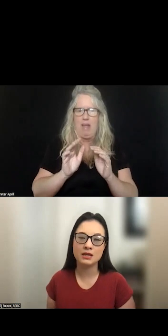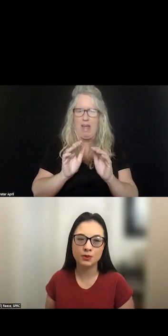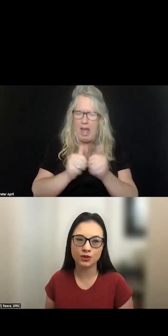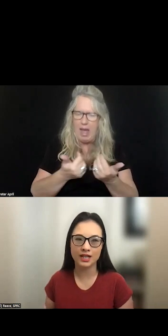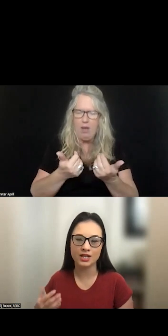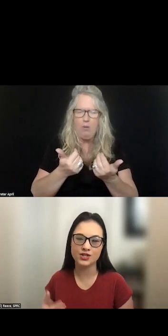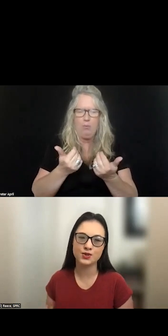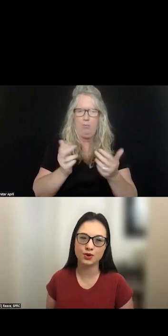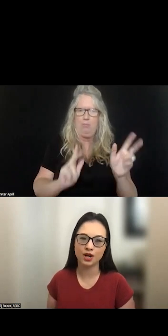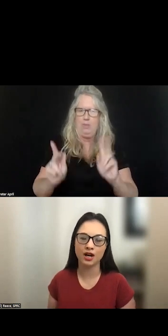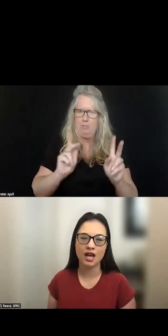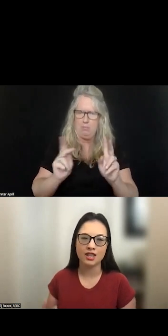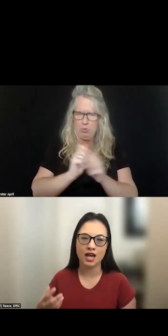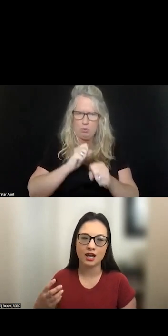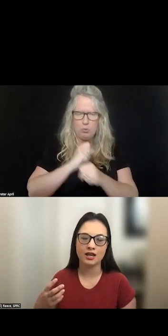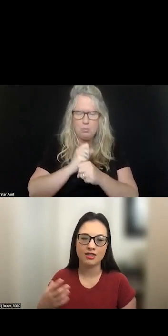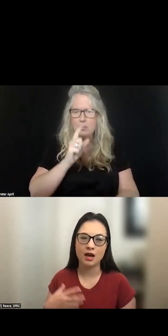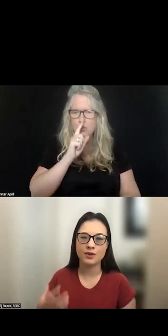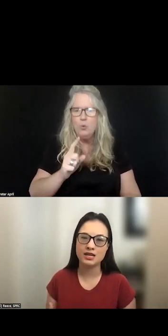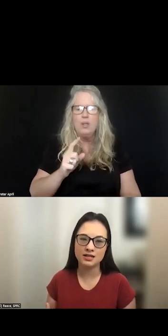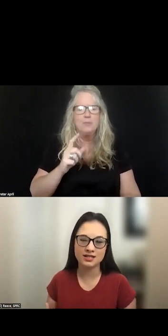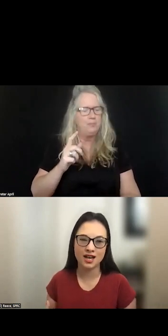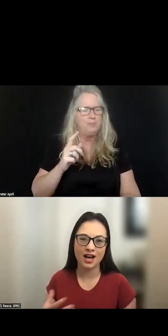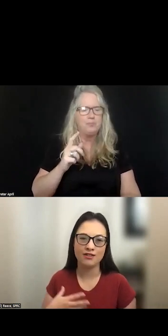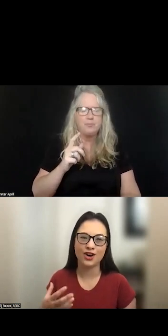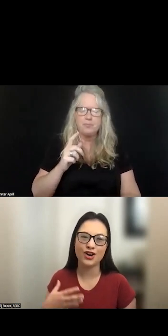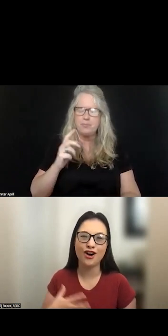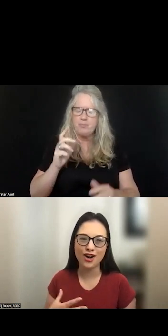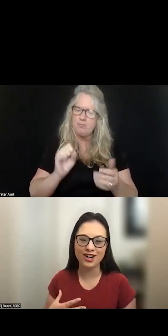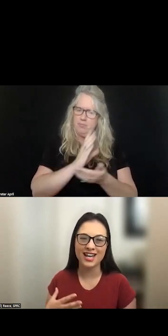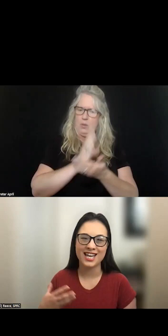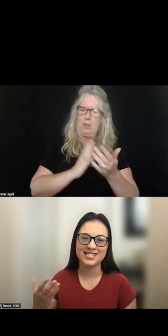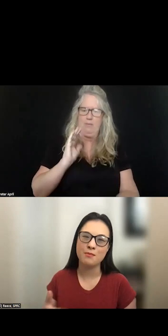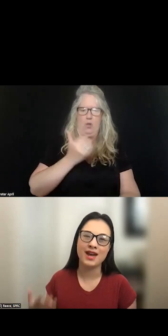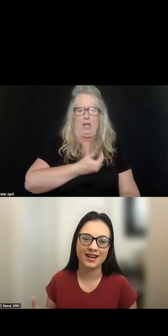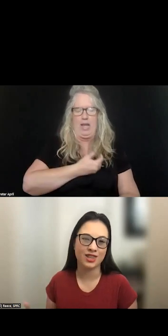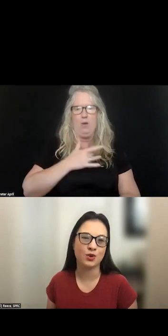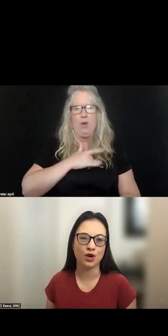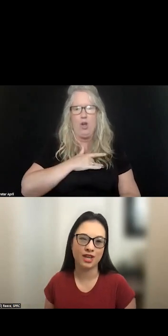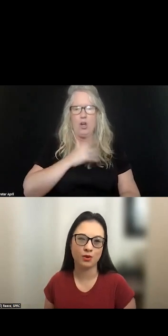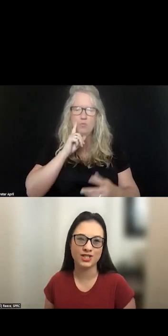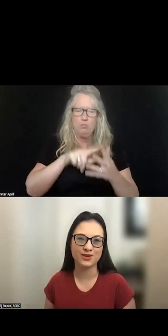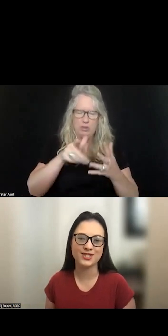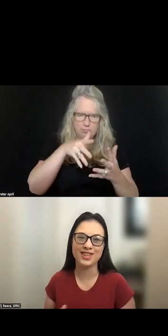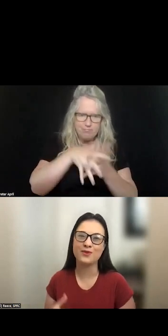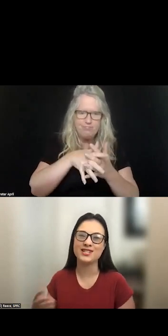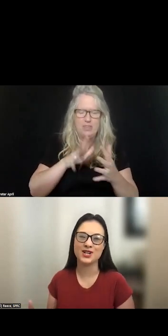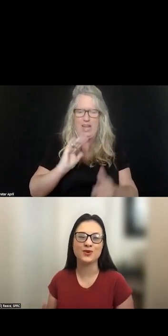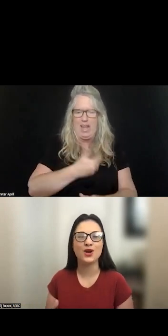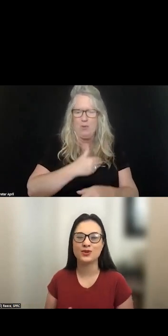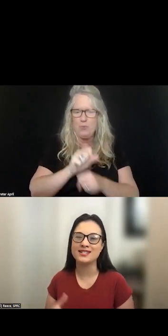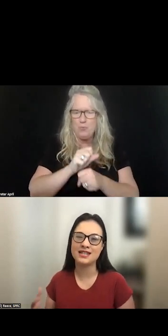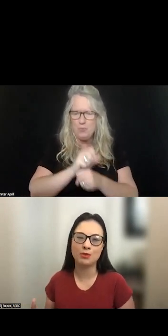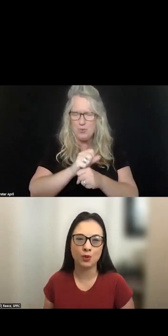as people can ensure that that piece of our heart is embedded in the work that we're doing so that we